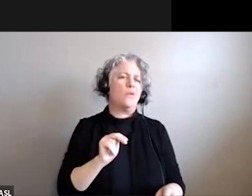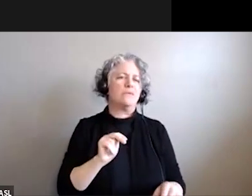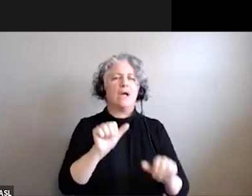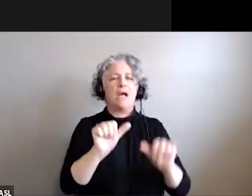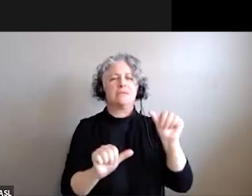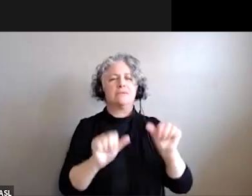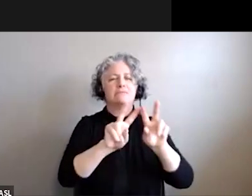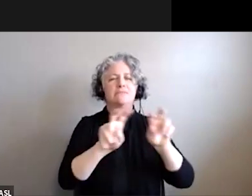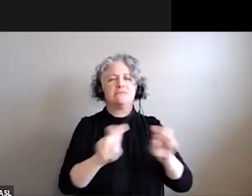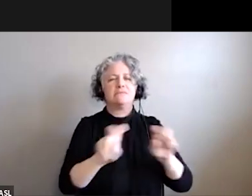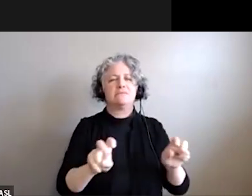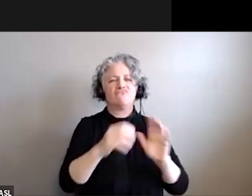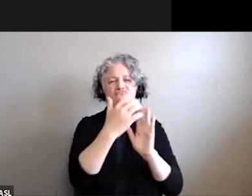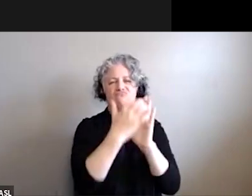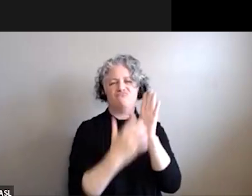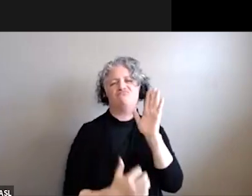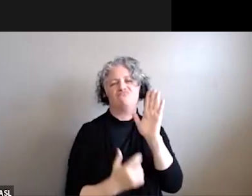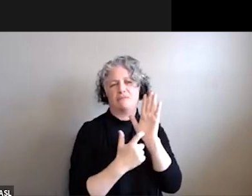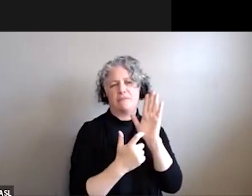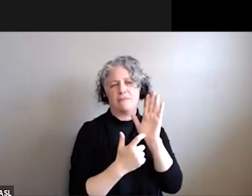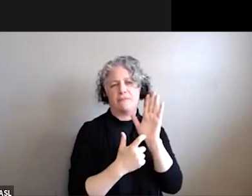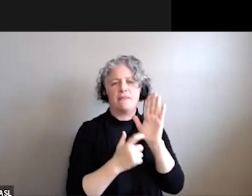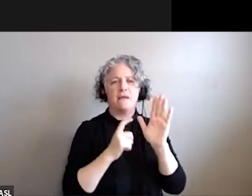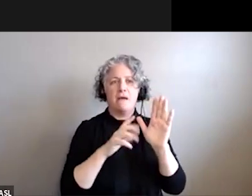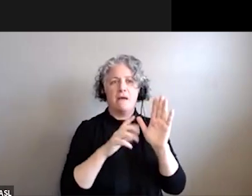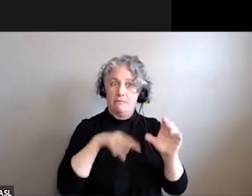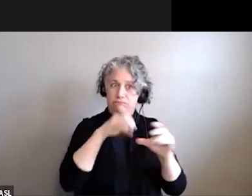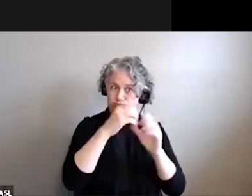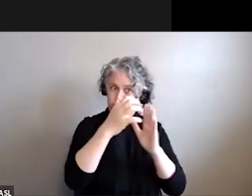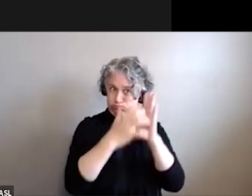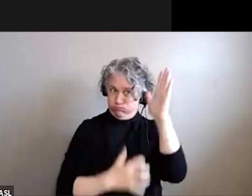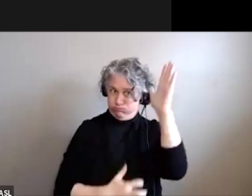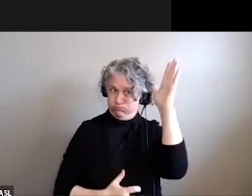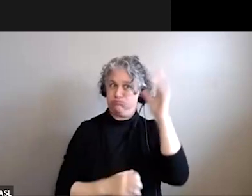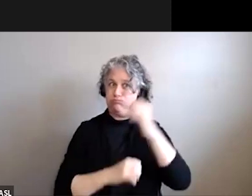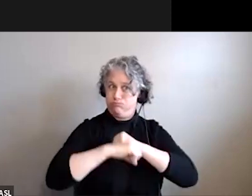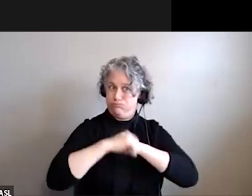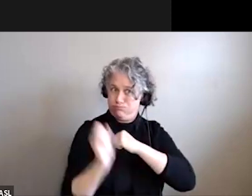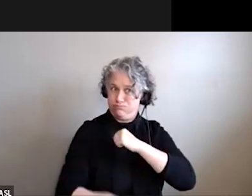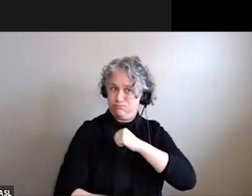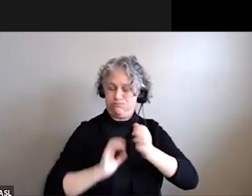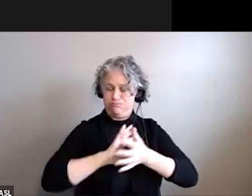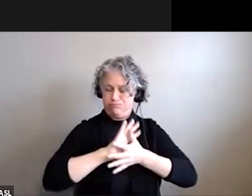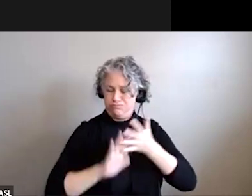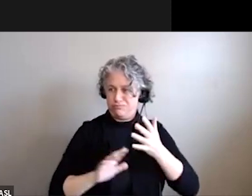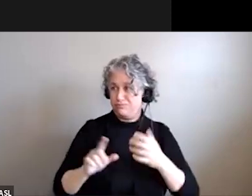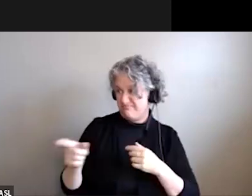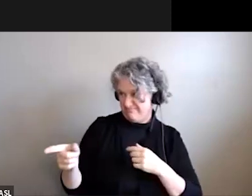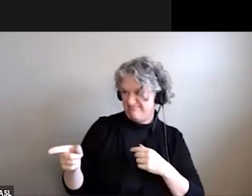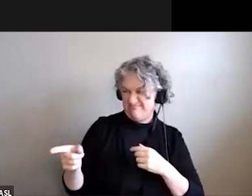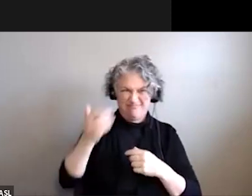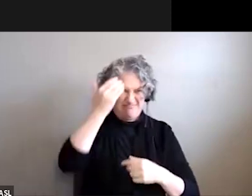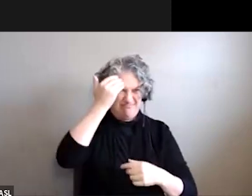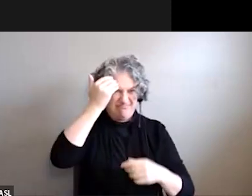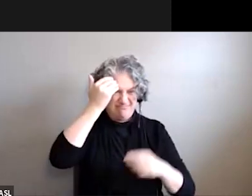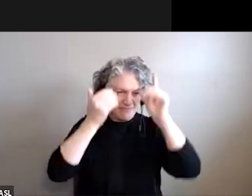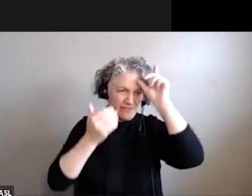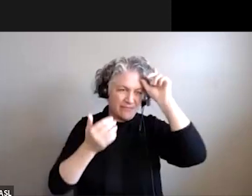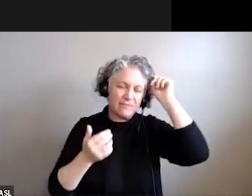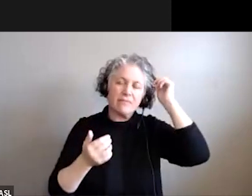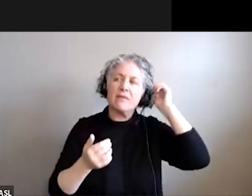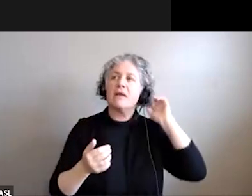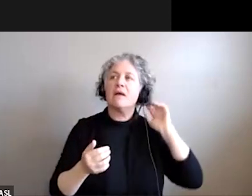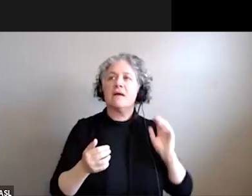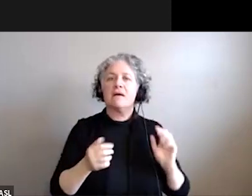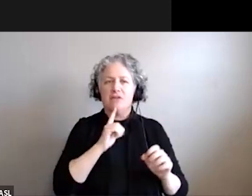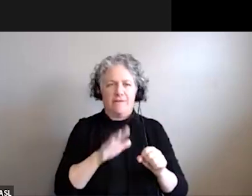And so we go out, it's pretty fulsome. It's very, very long, and Lisna can attest to that. It's a pretty fulsome assessment. And